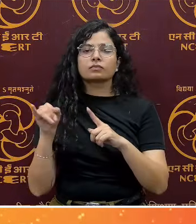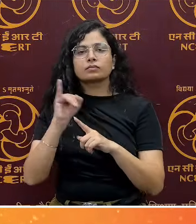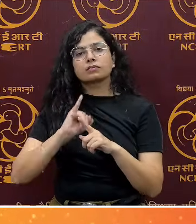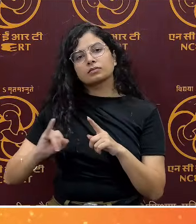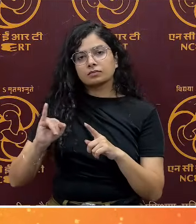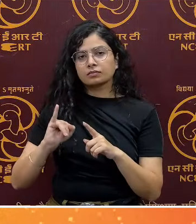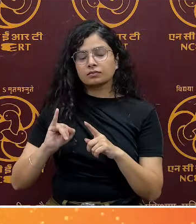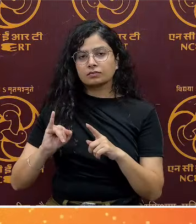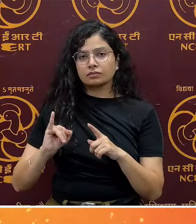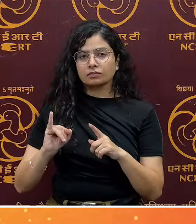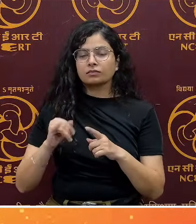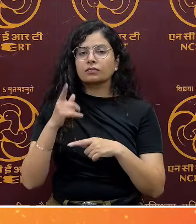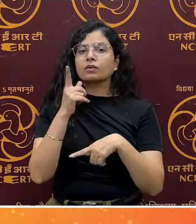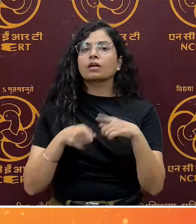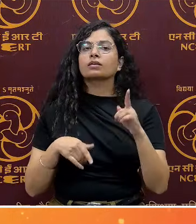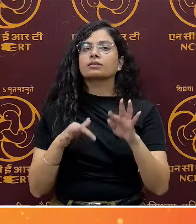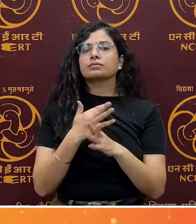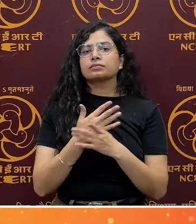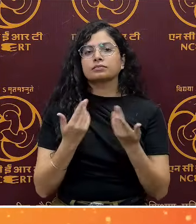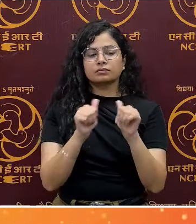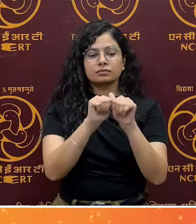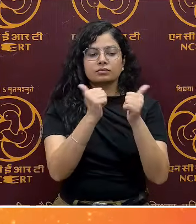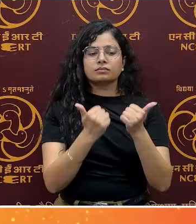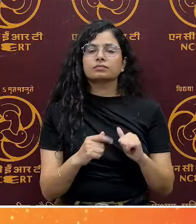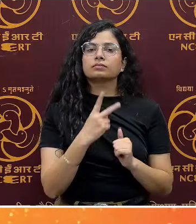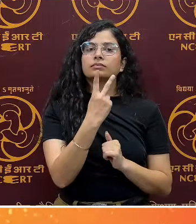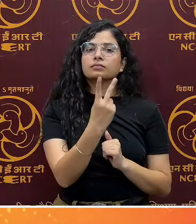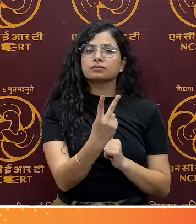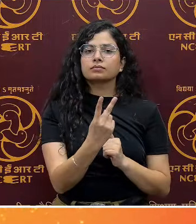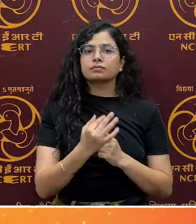what will be the half? We will divide it by 2.